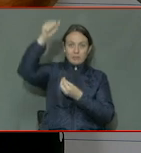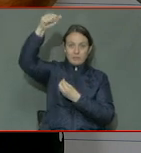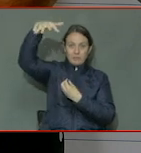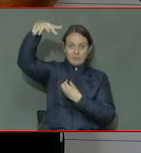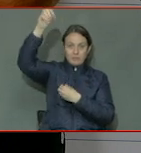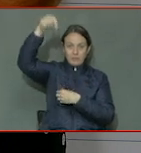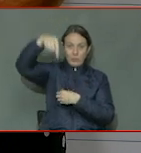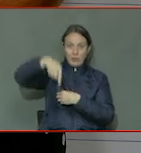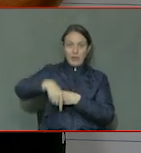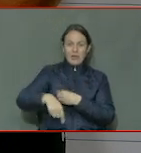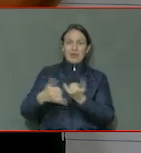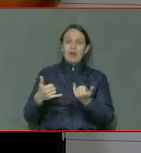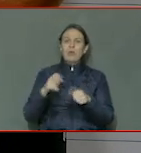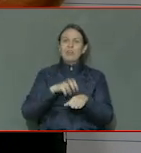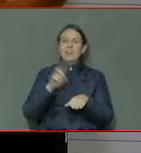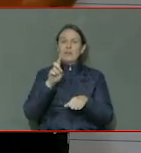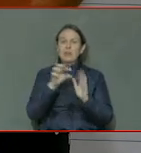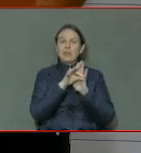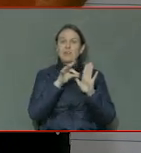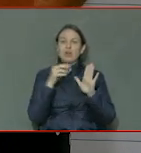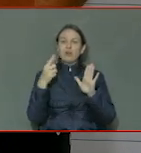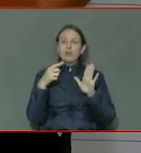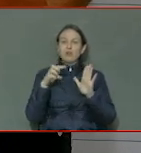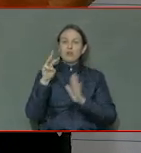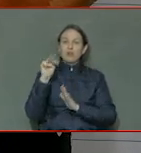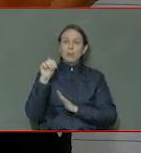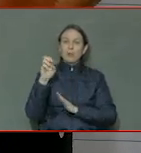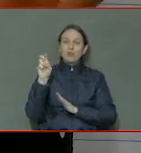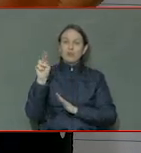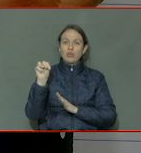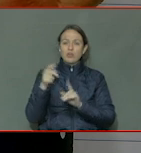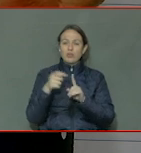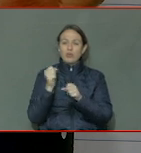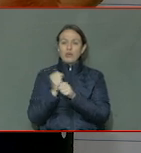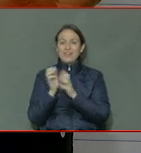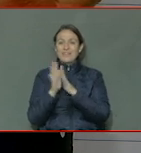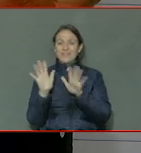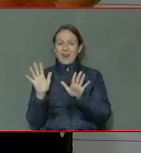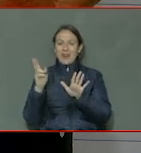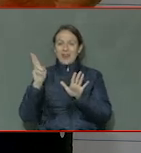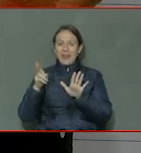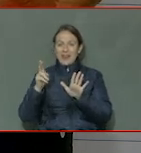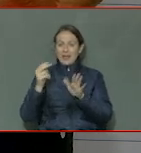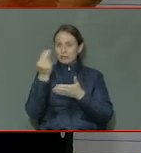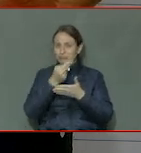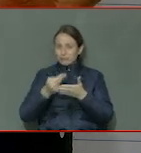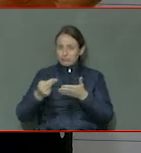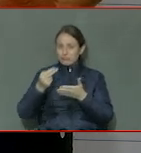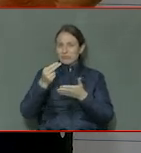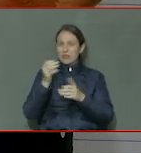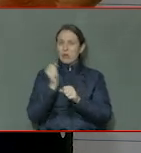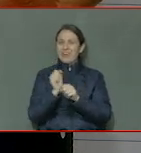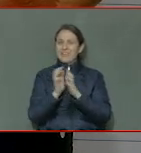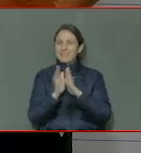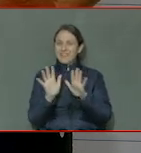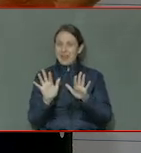need equations of motion from grade 10 as well as the graphs from grade 10. The only difference is in grade 10 you did